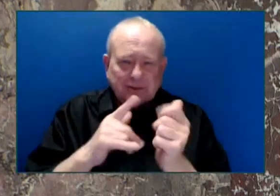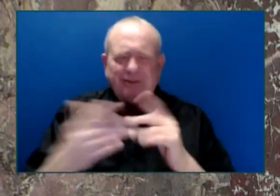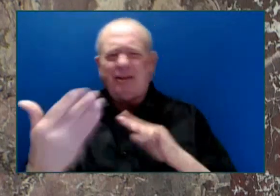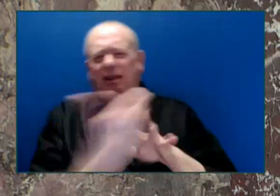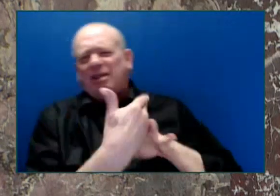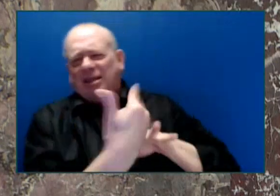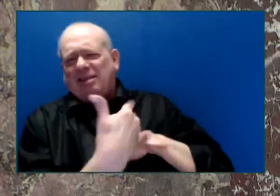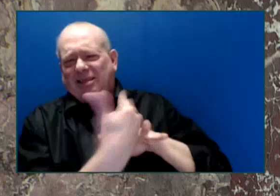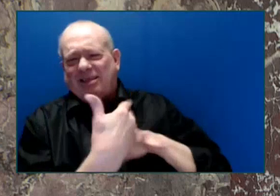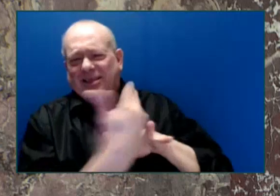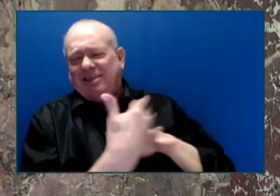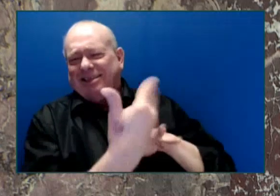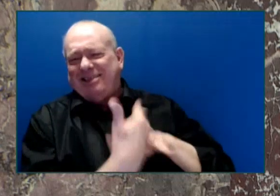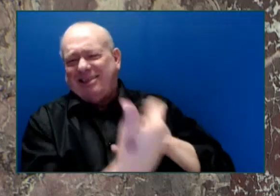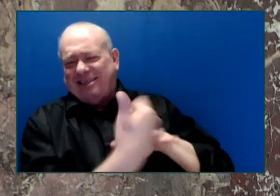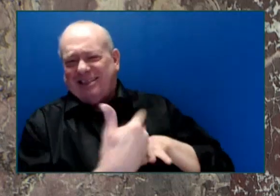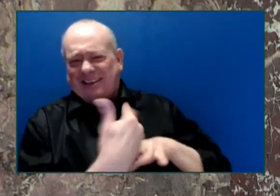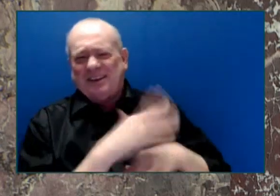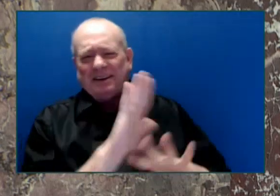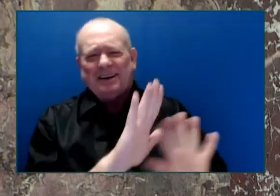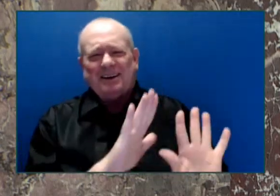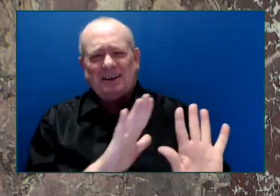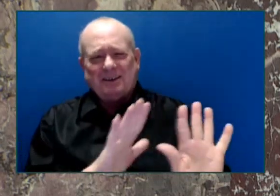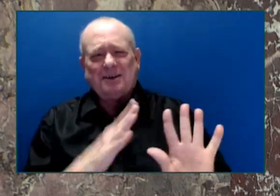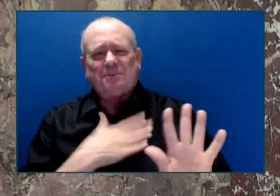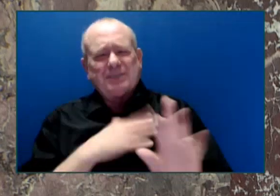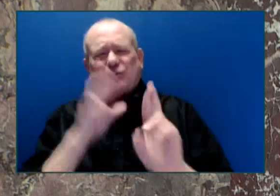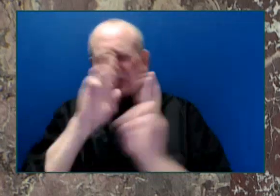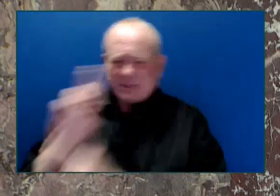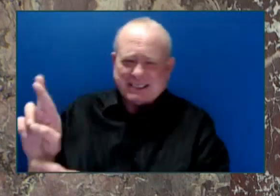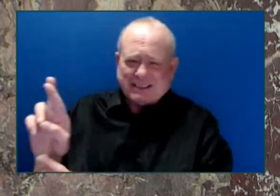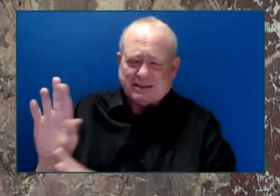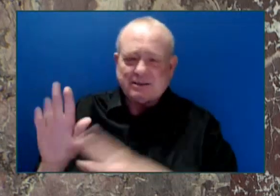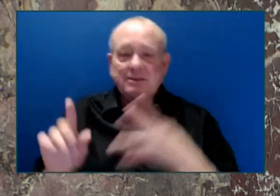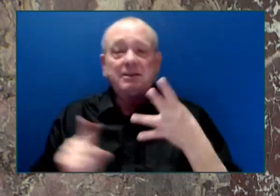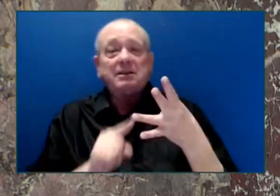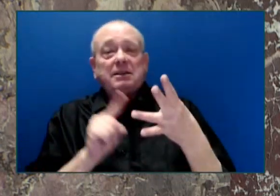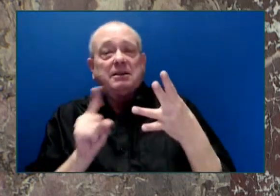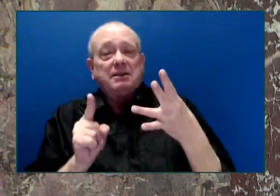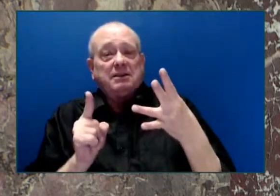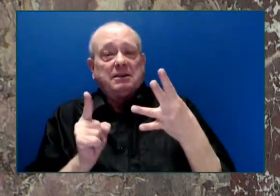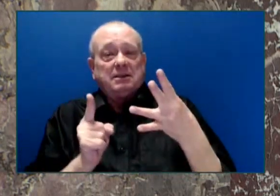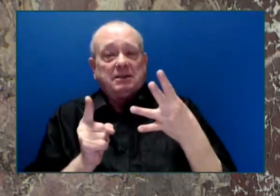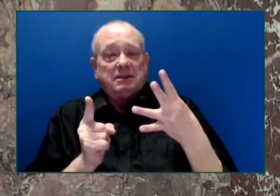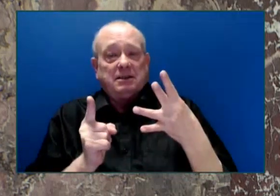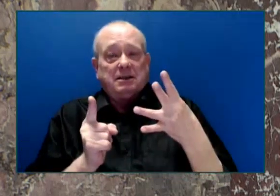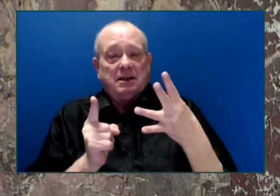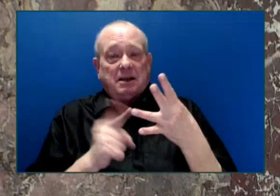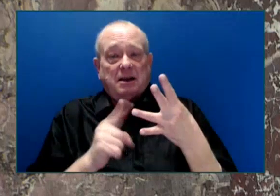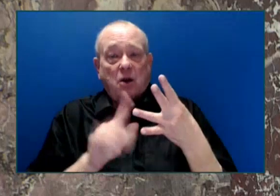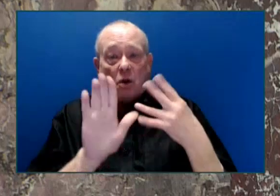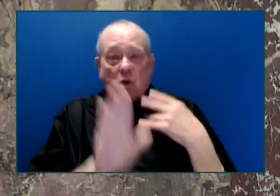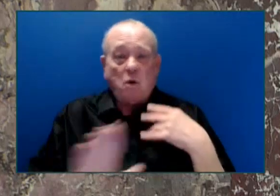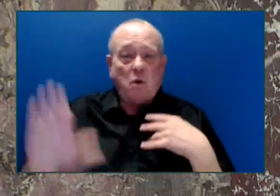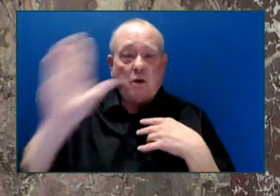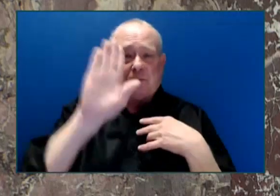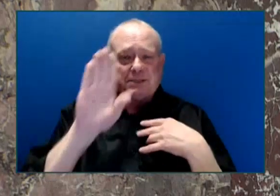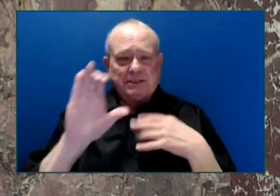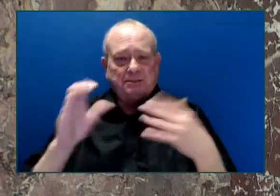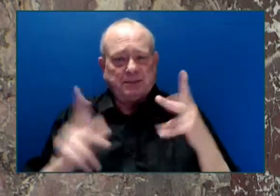that everyone in our province has a right to be safe. He listened to your questions. Listen to his answer with